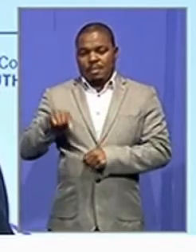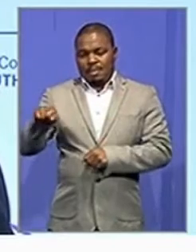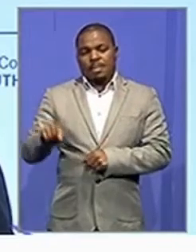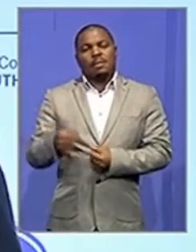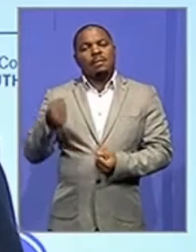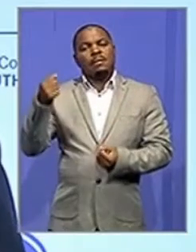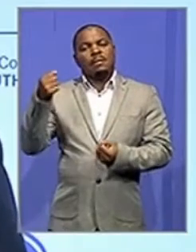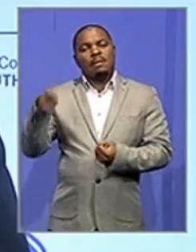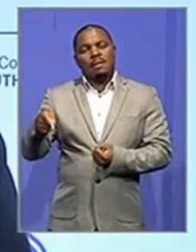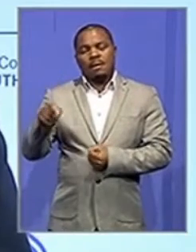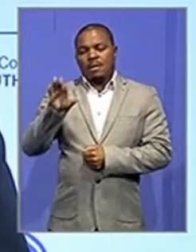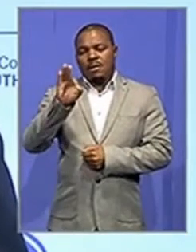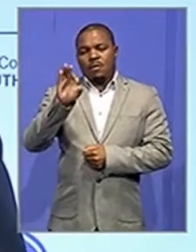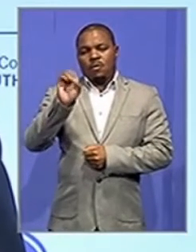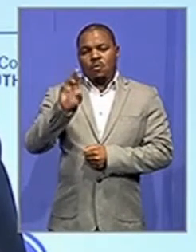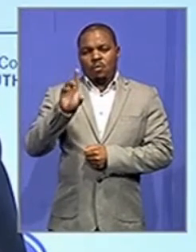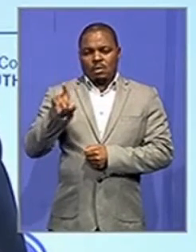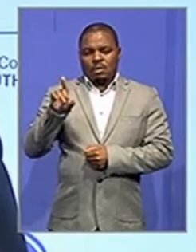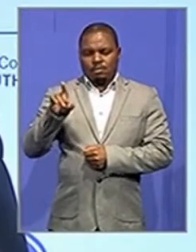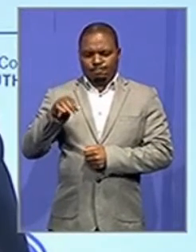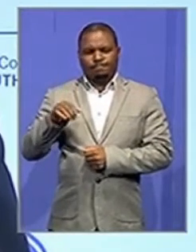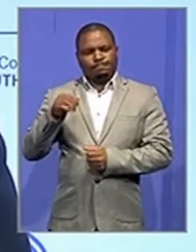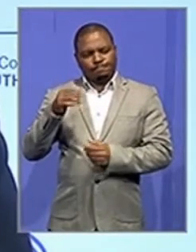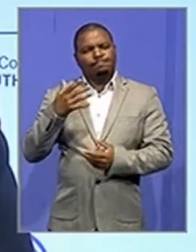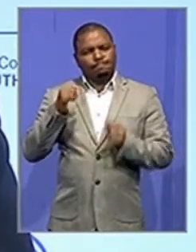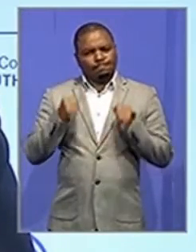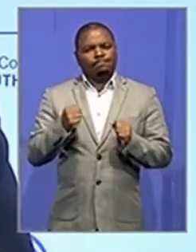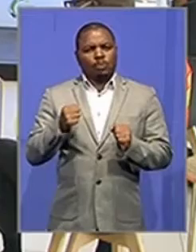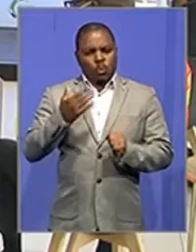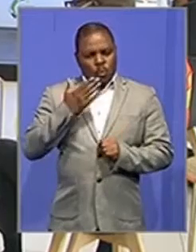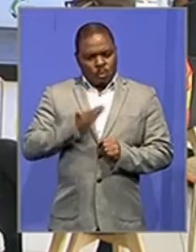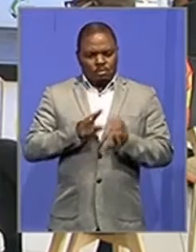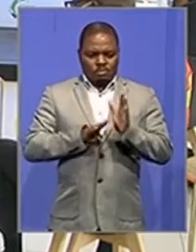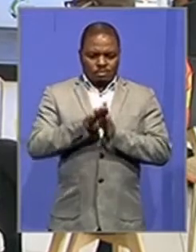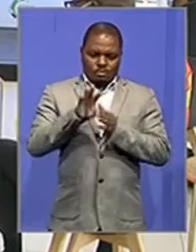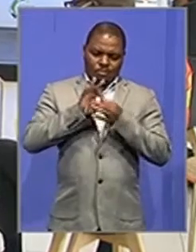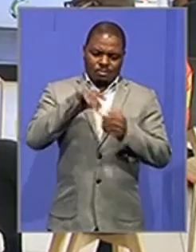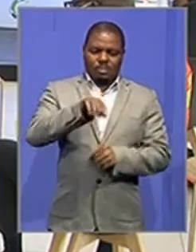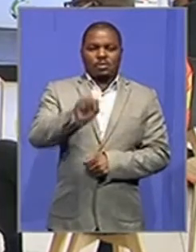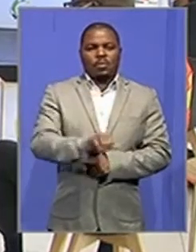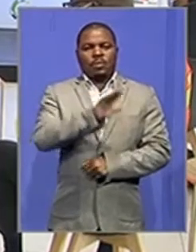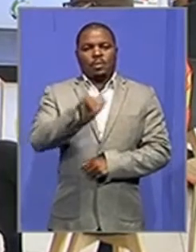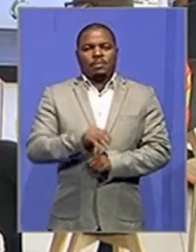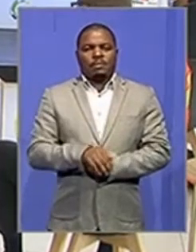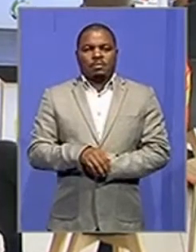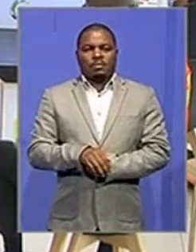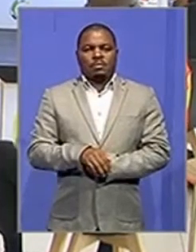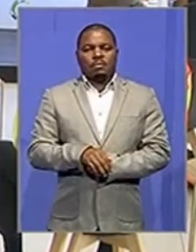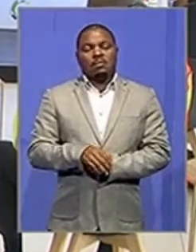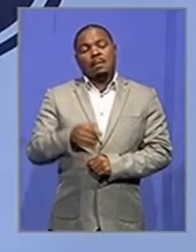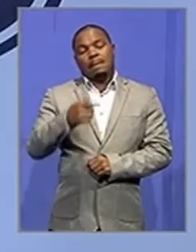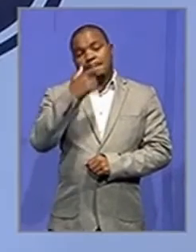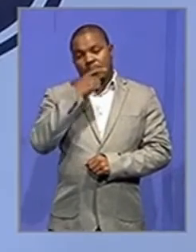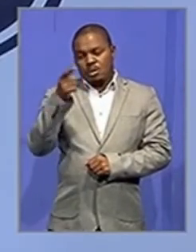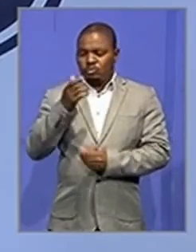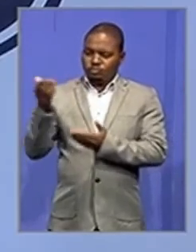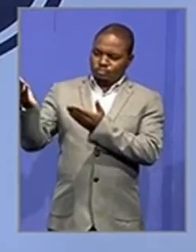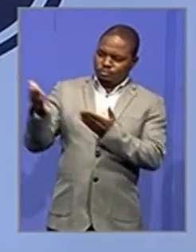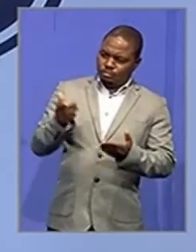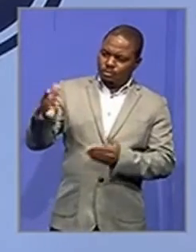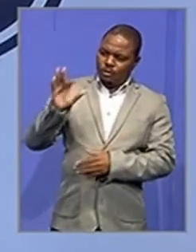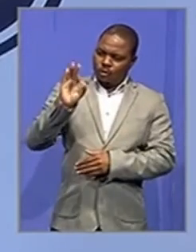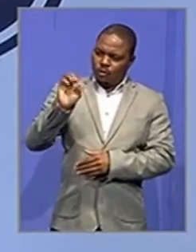firm and ongoing commitment to South Africa. Mookamedi wa amohetse botsetedi wa Ford ka matshwao a